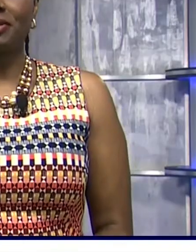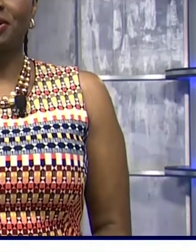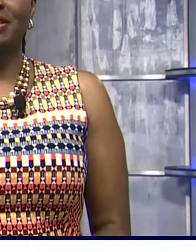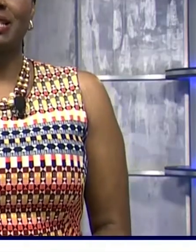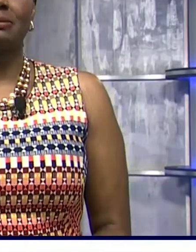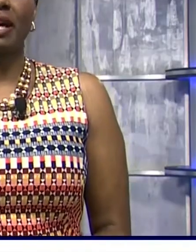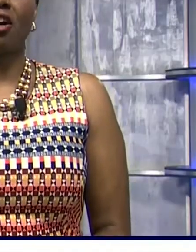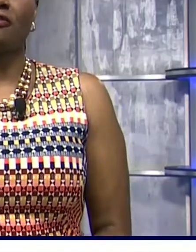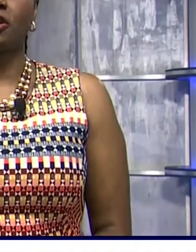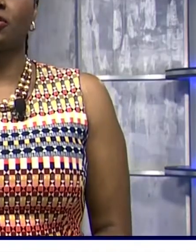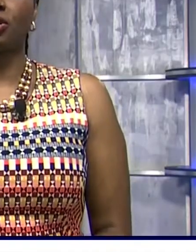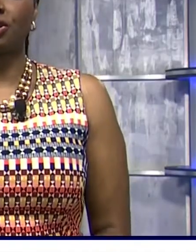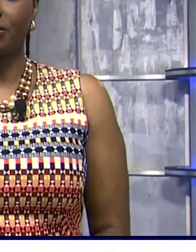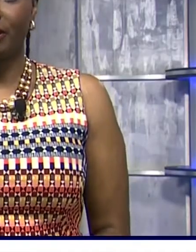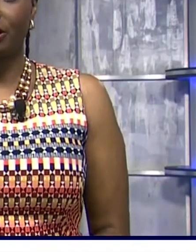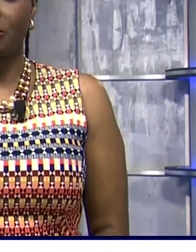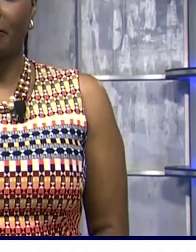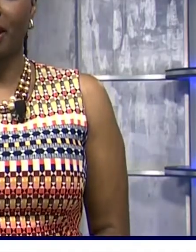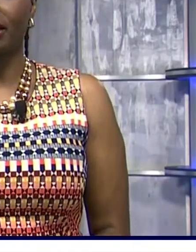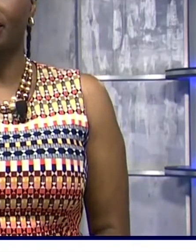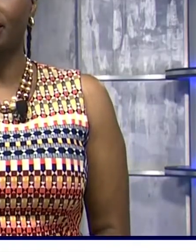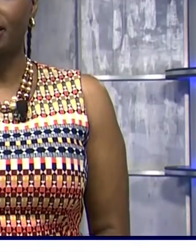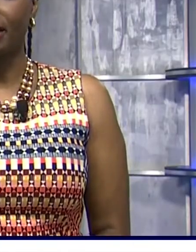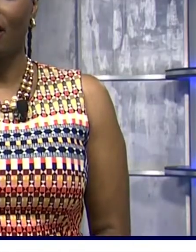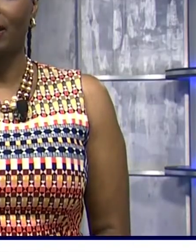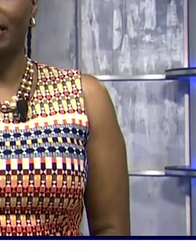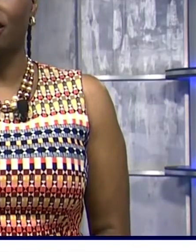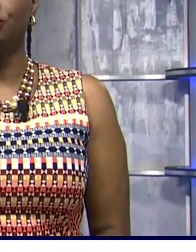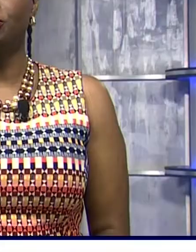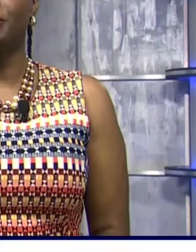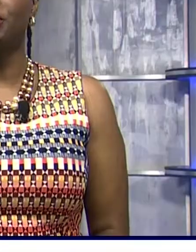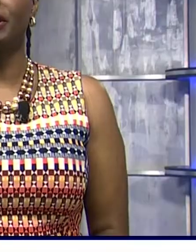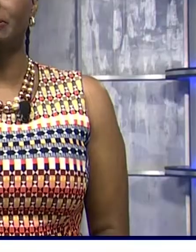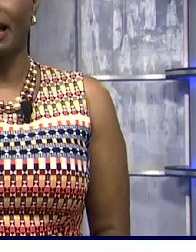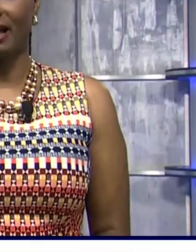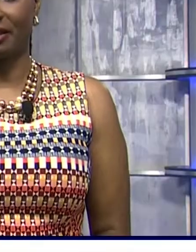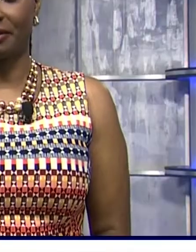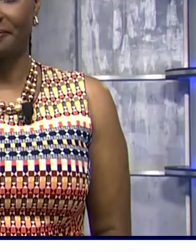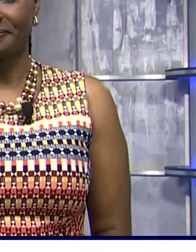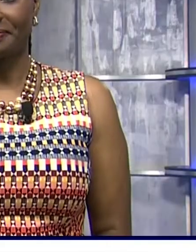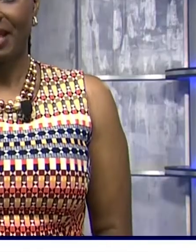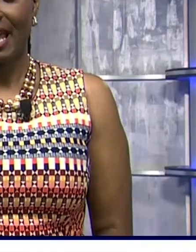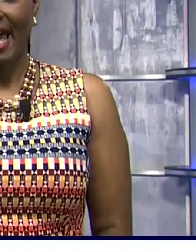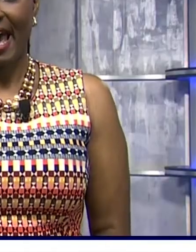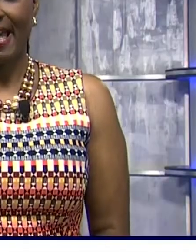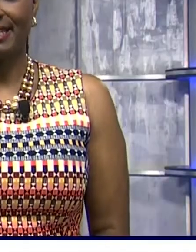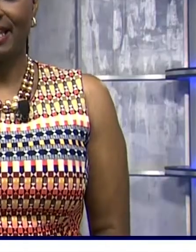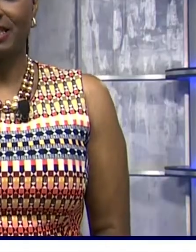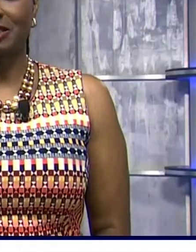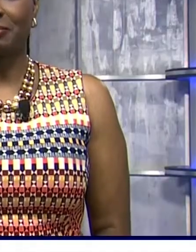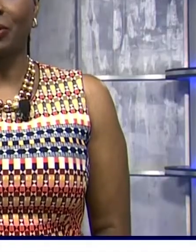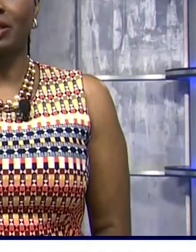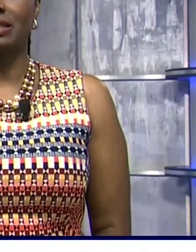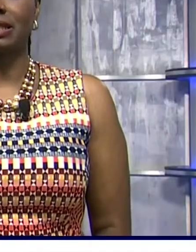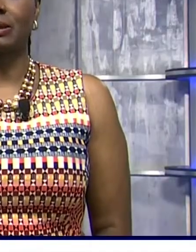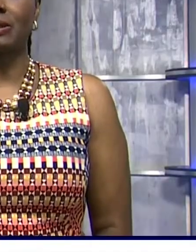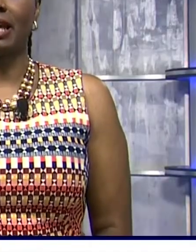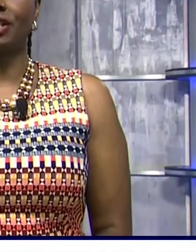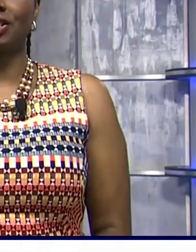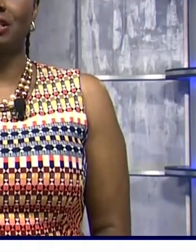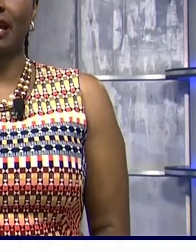More opportunities being offered for students to embark early on an entrepreneurial path. And in